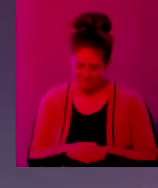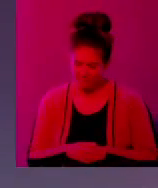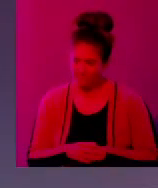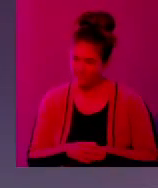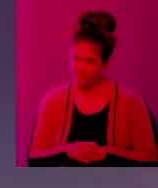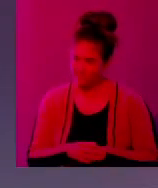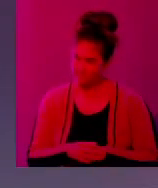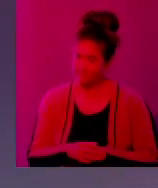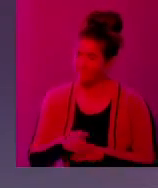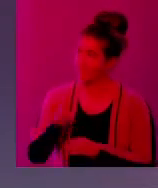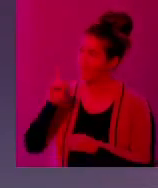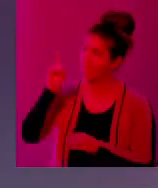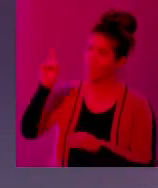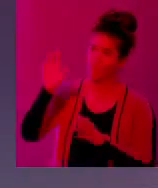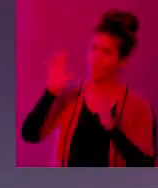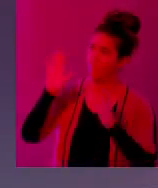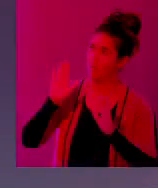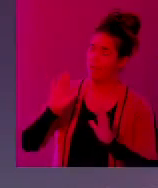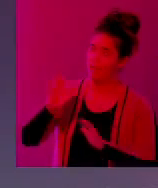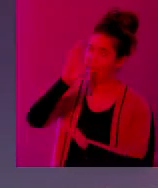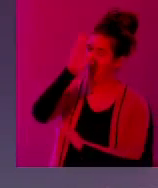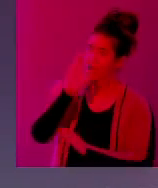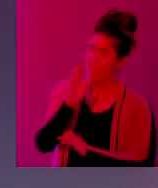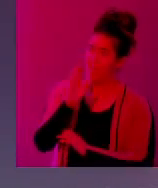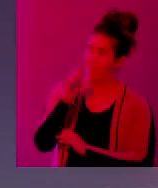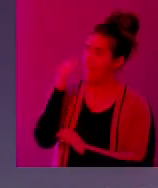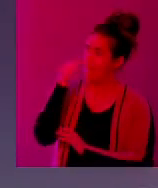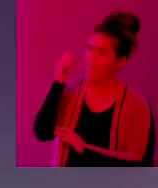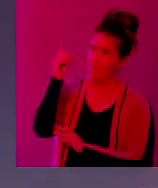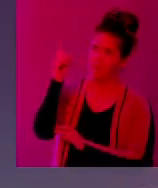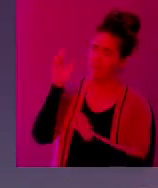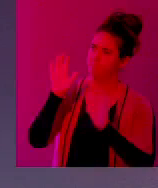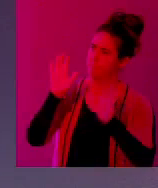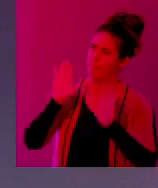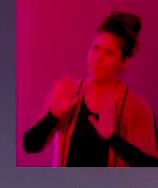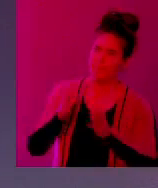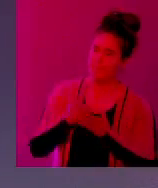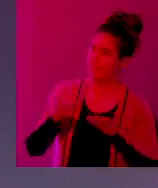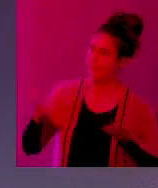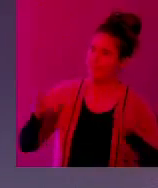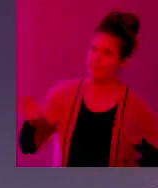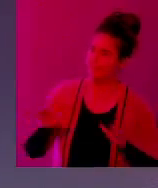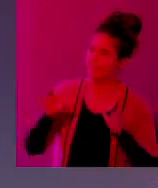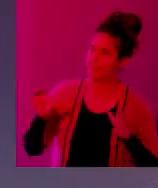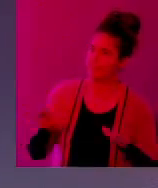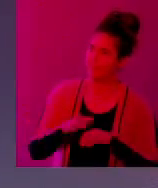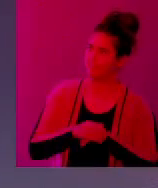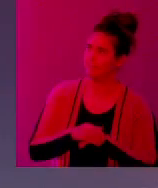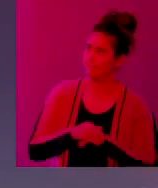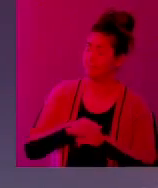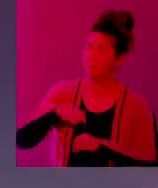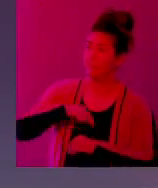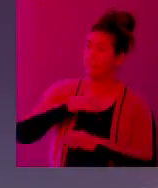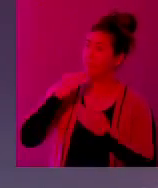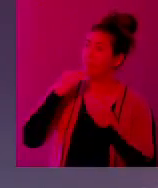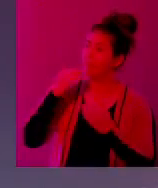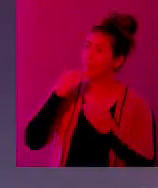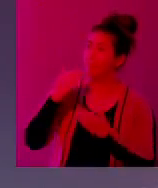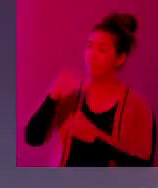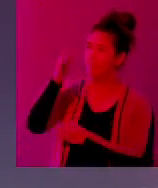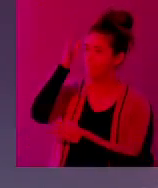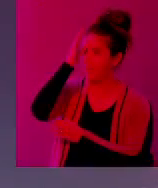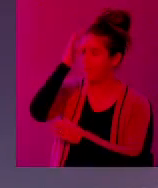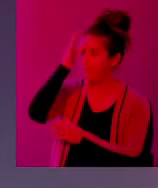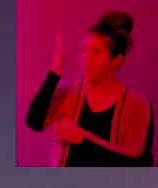a great God. You've done great things. And we're so thankful, Father, that we can gather